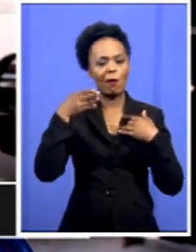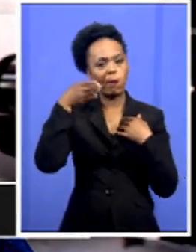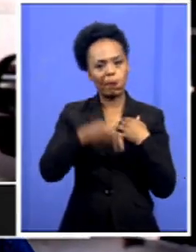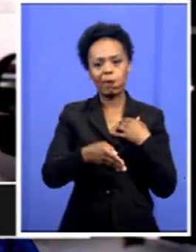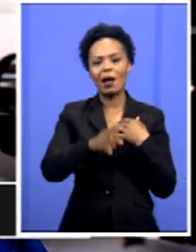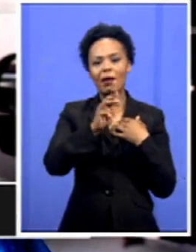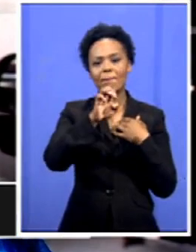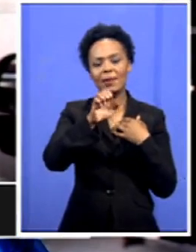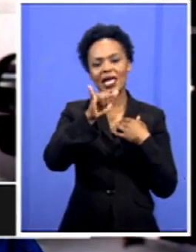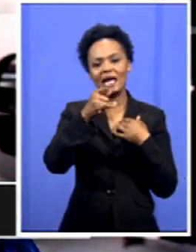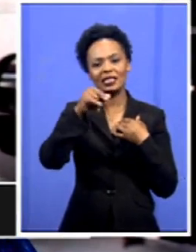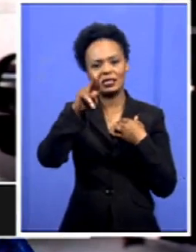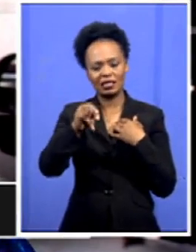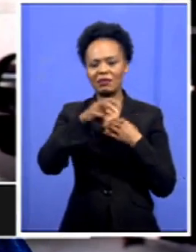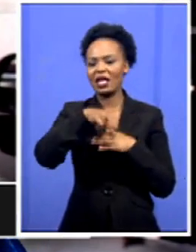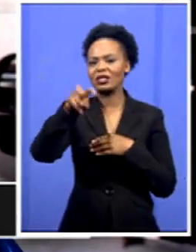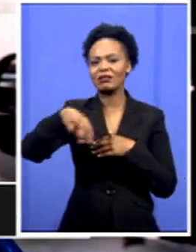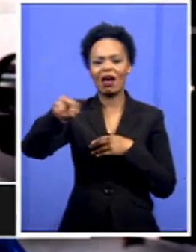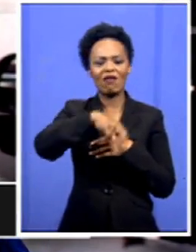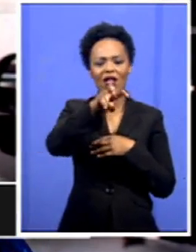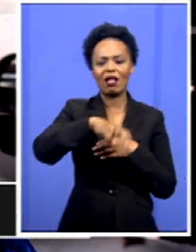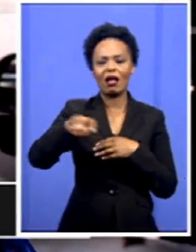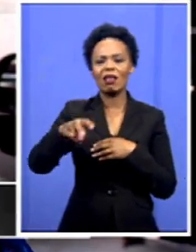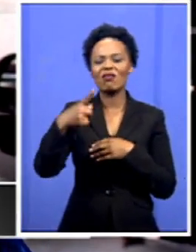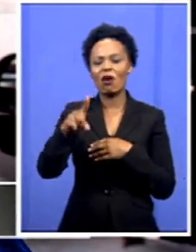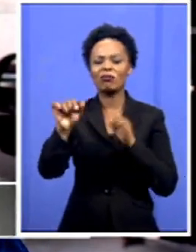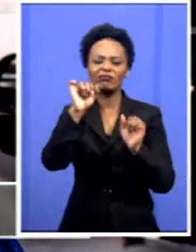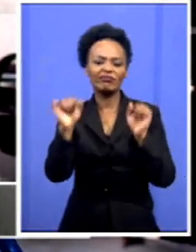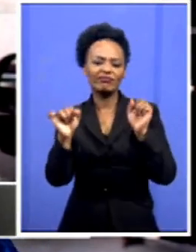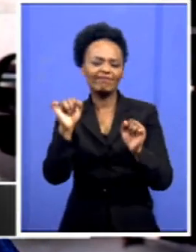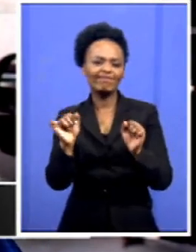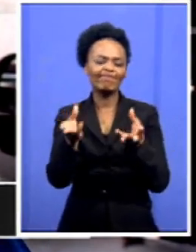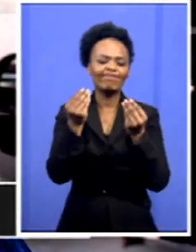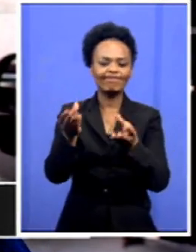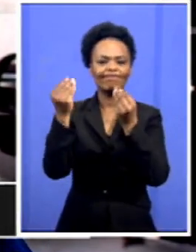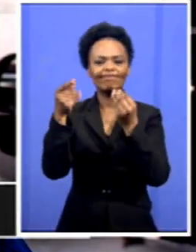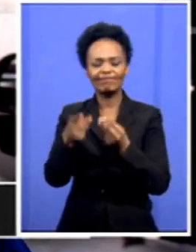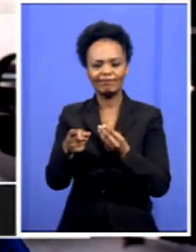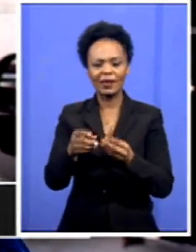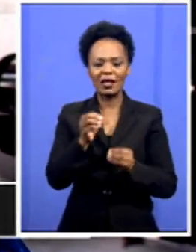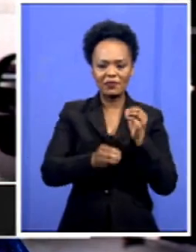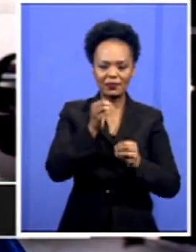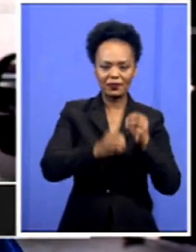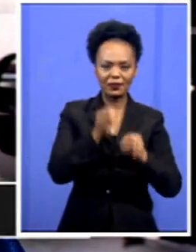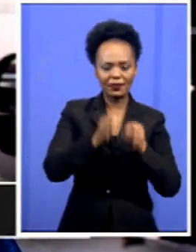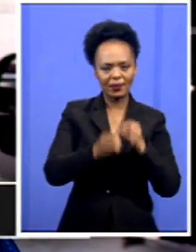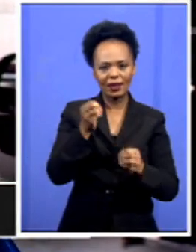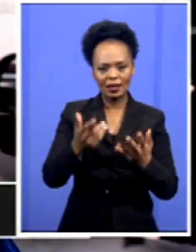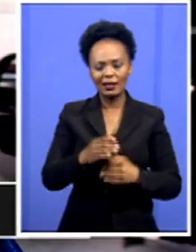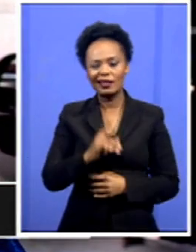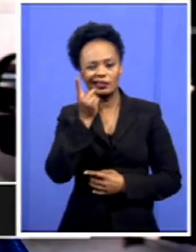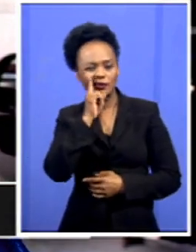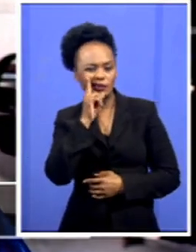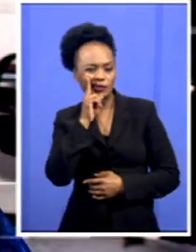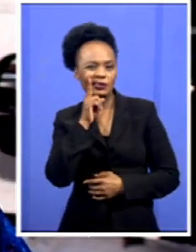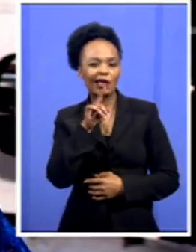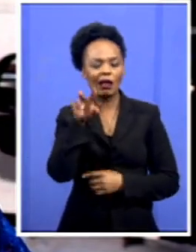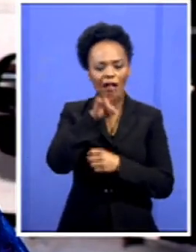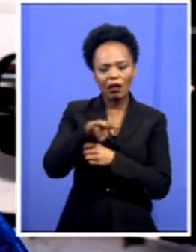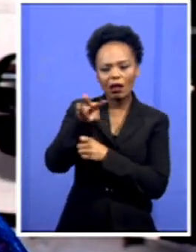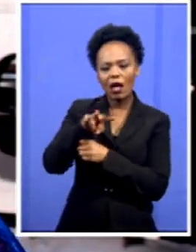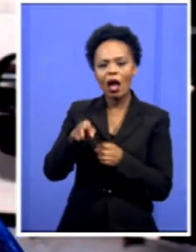travel quite a bit all over the places, collecting vehicles as far as Cape Town, you know, and you see the conditions of